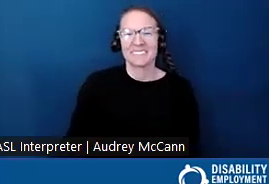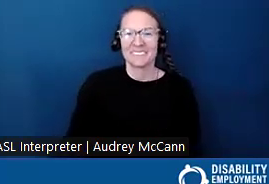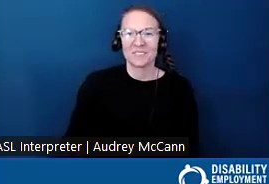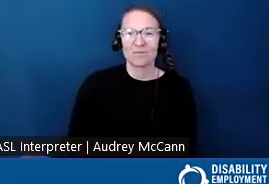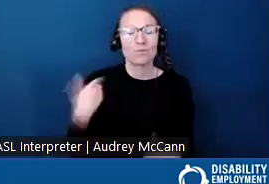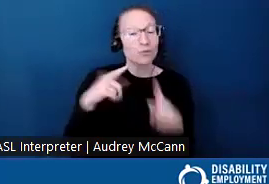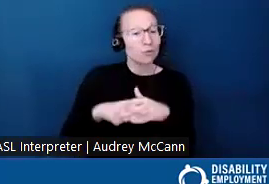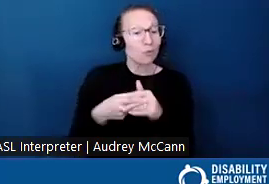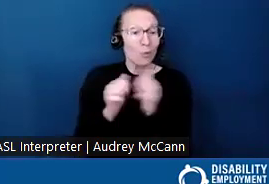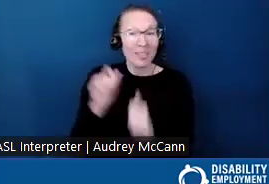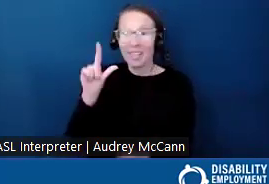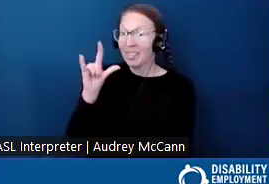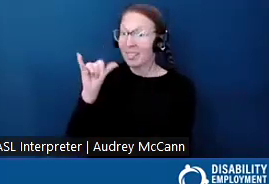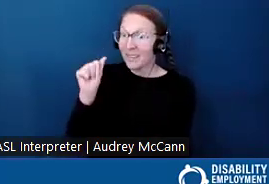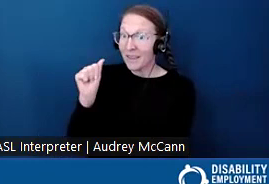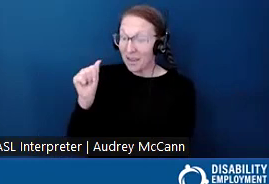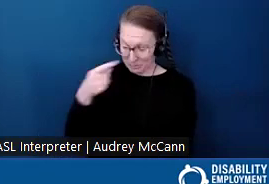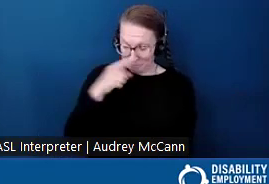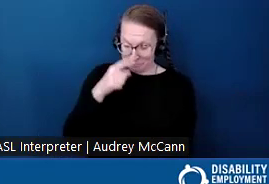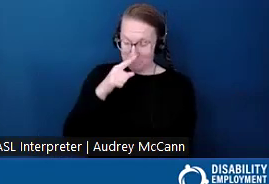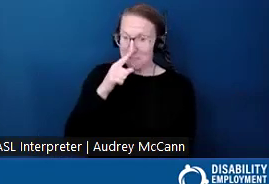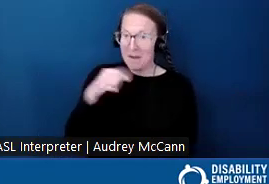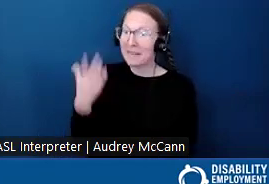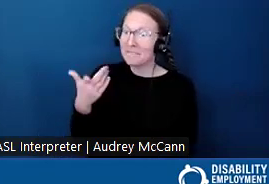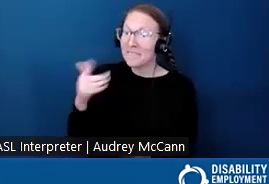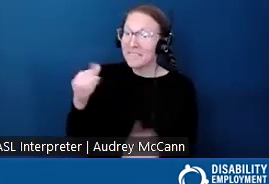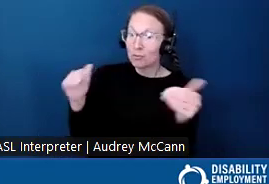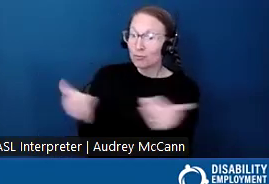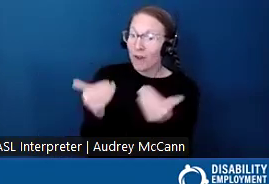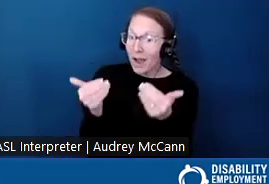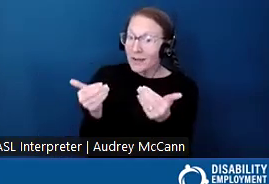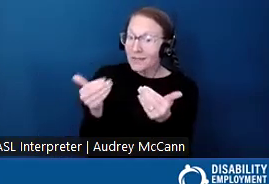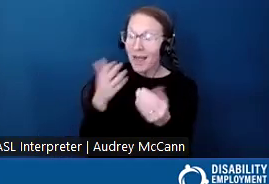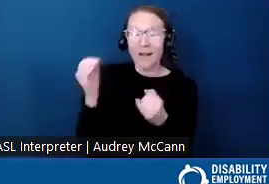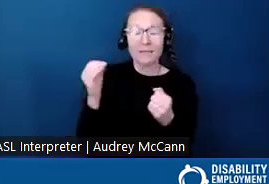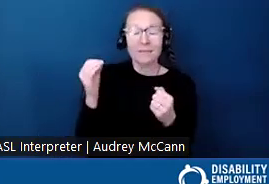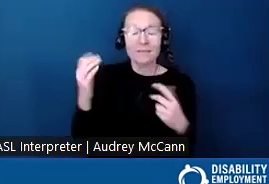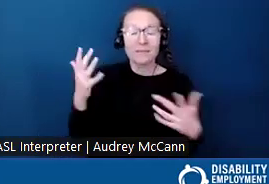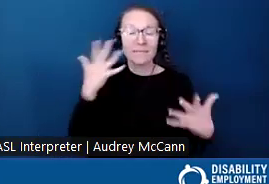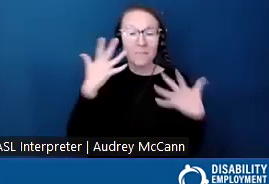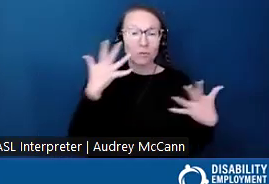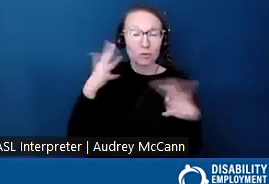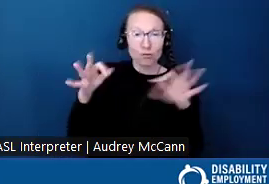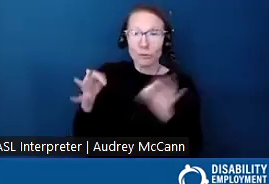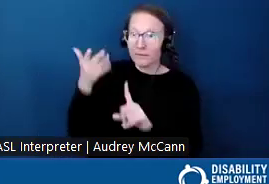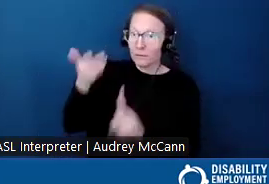with Leah. Leah, do you mind just providing a quick intro and visual description of yourself?